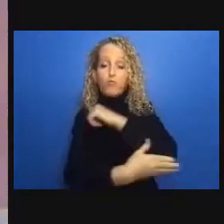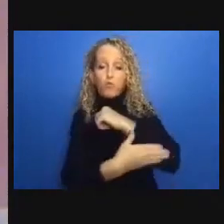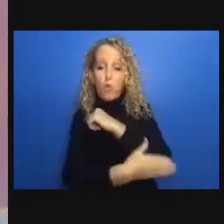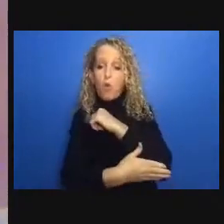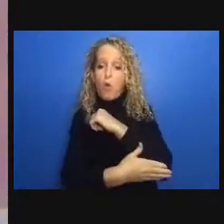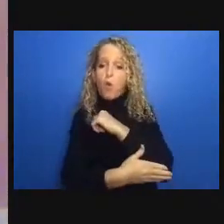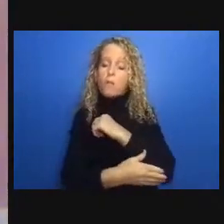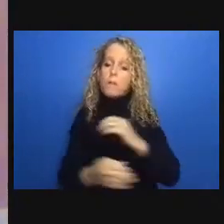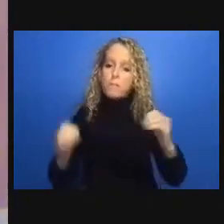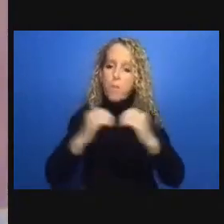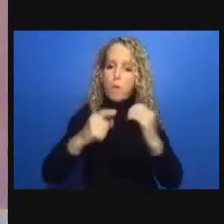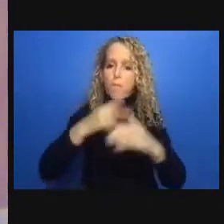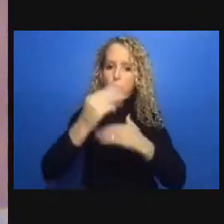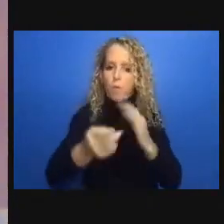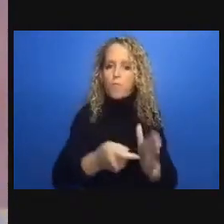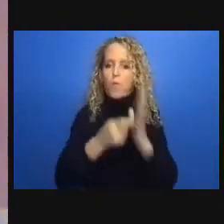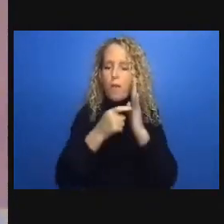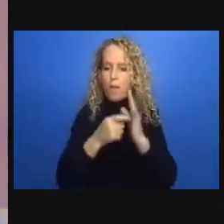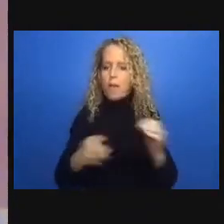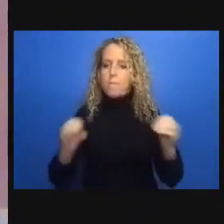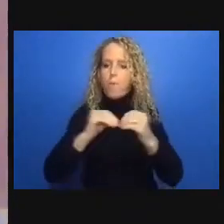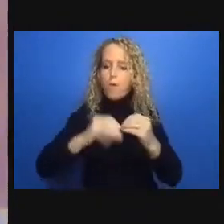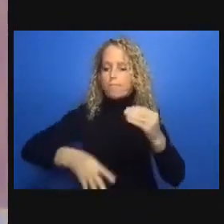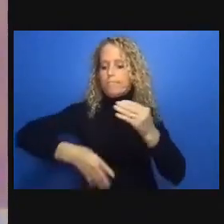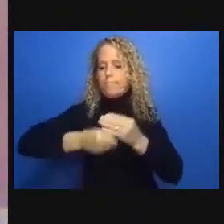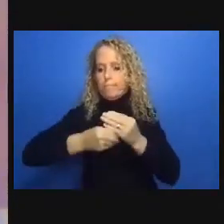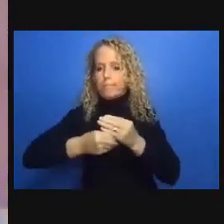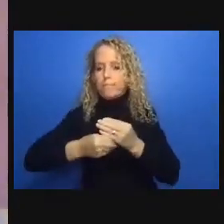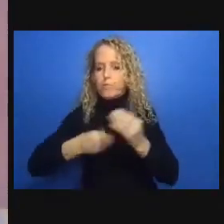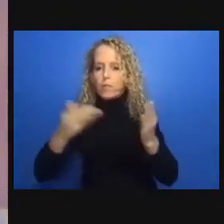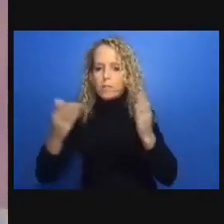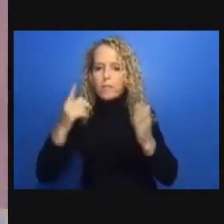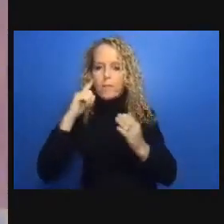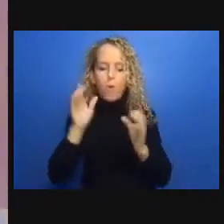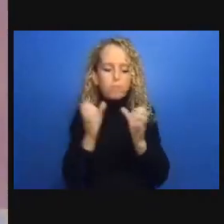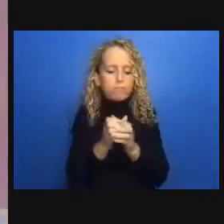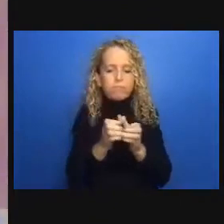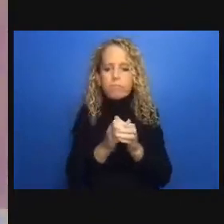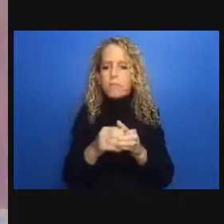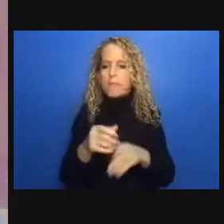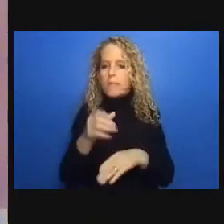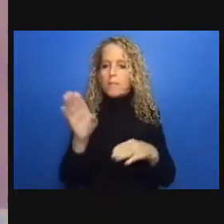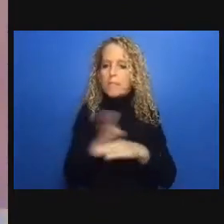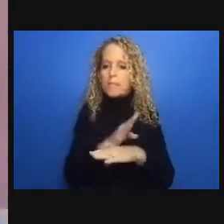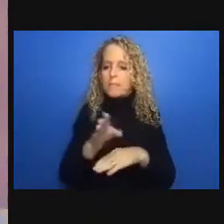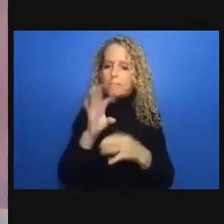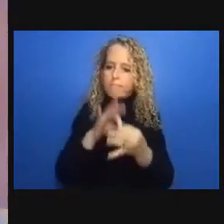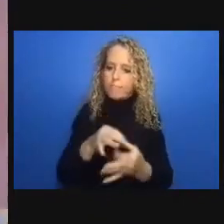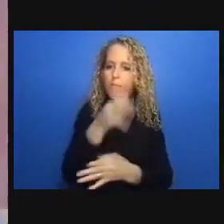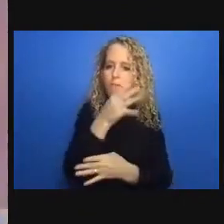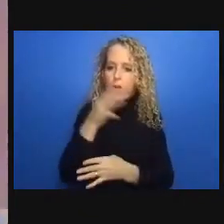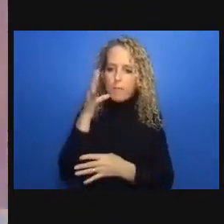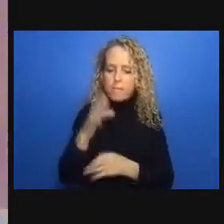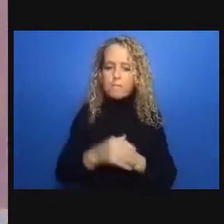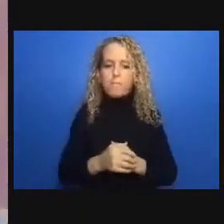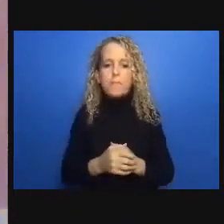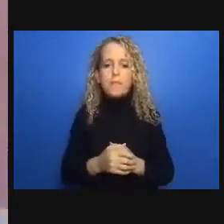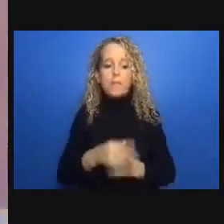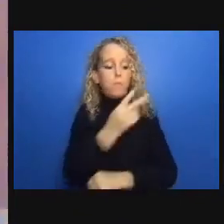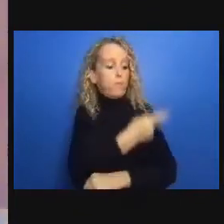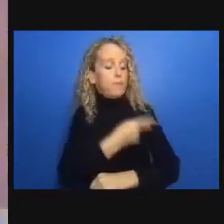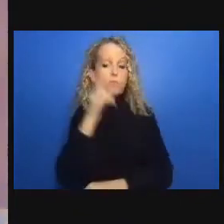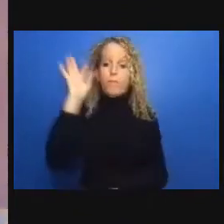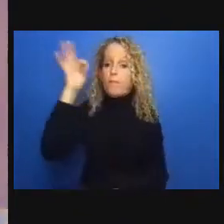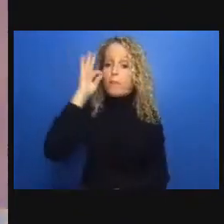and extension services to support small-scale urban farming business development. Provincial and federal tax credits